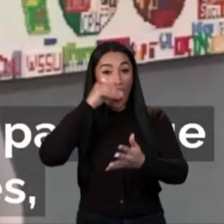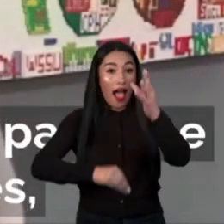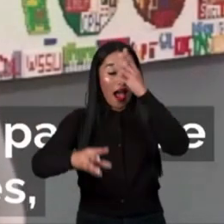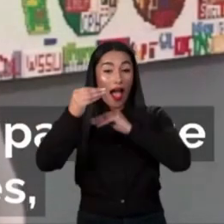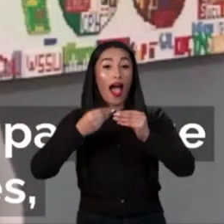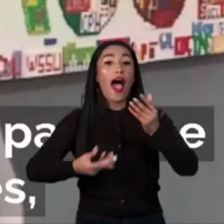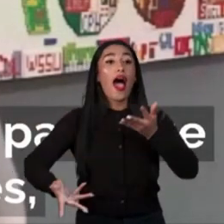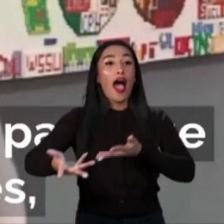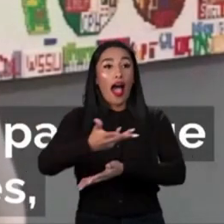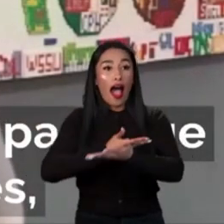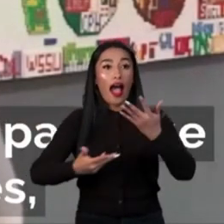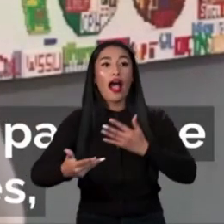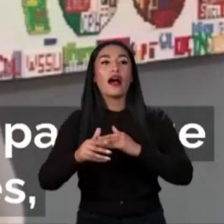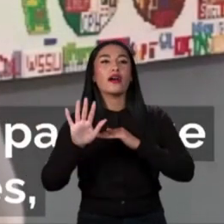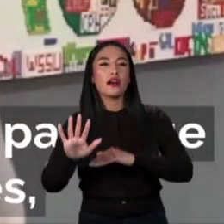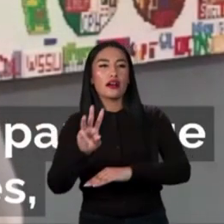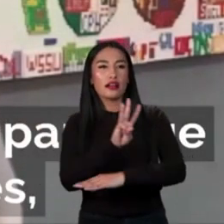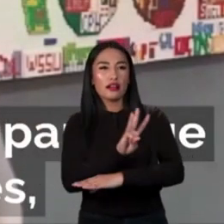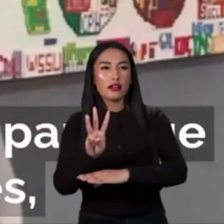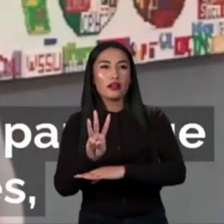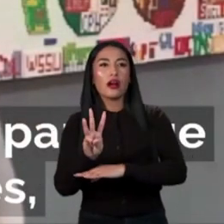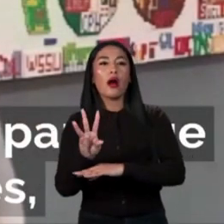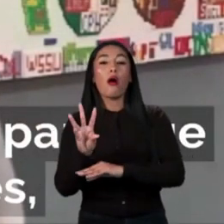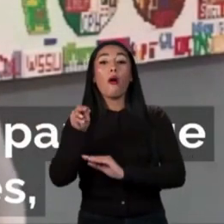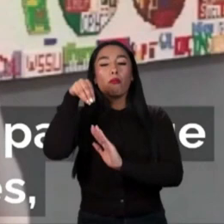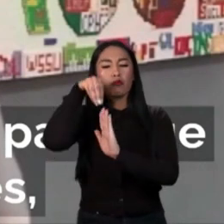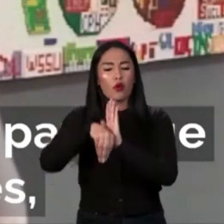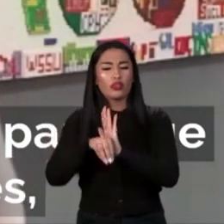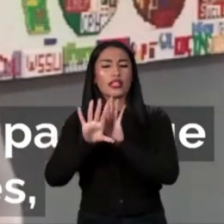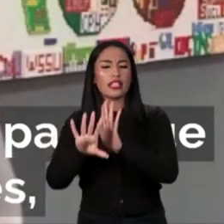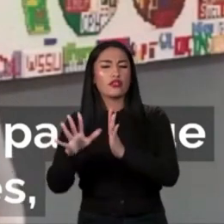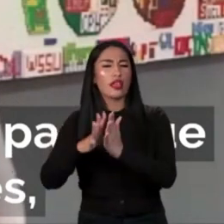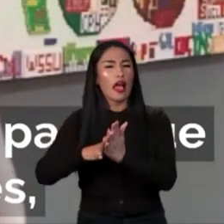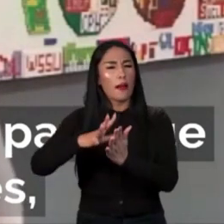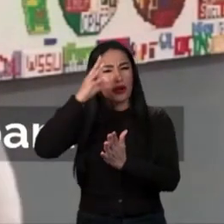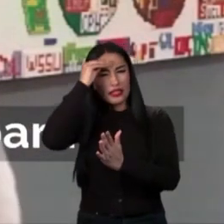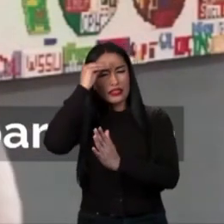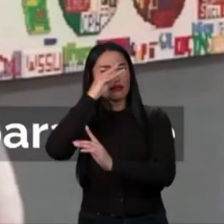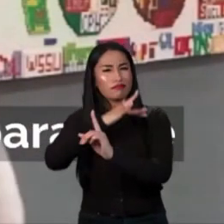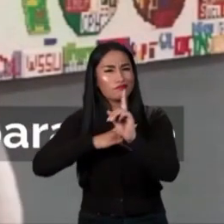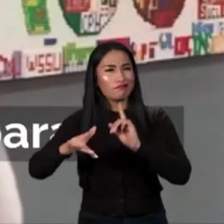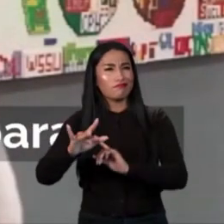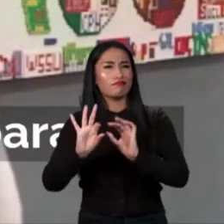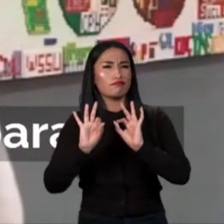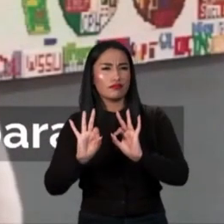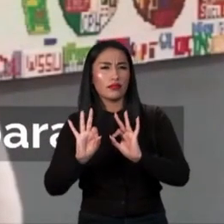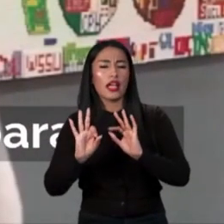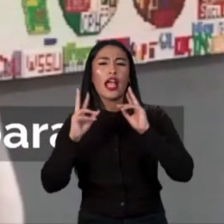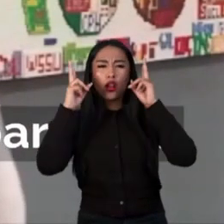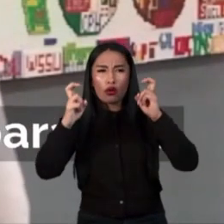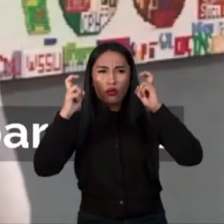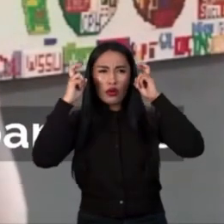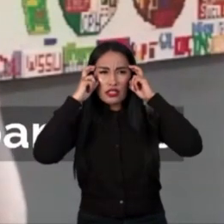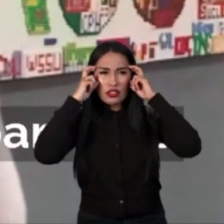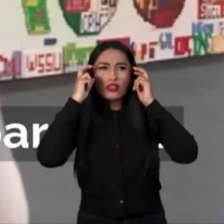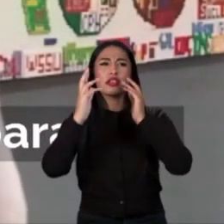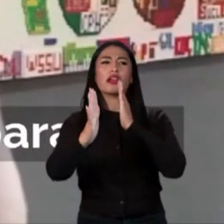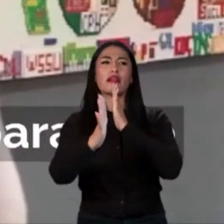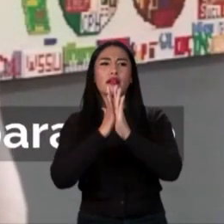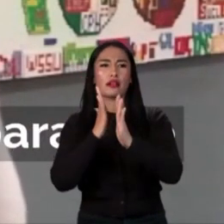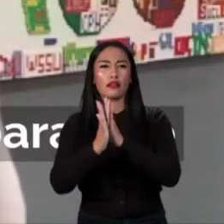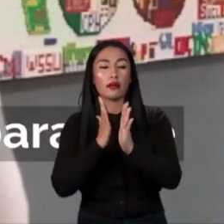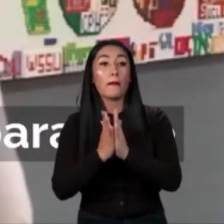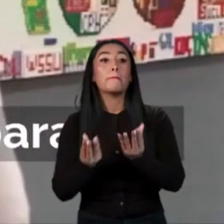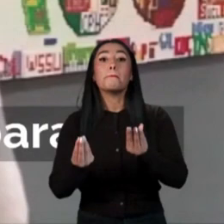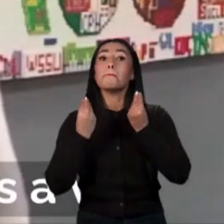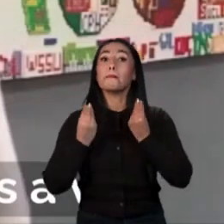provide platforms for us to aggregate the learnings and the knowledge and the information so that we